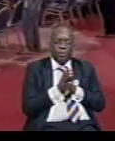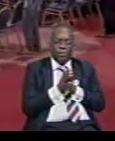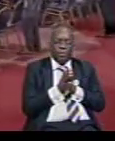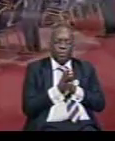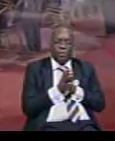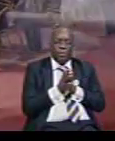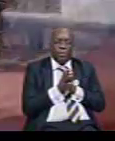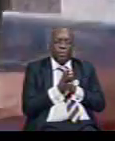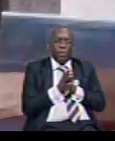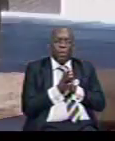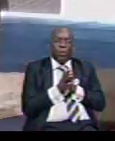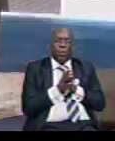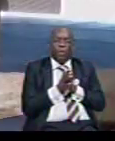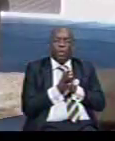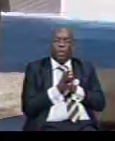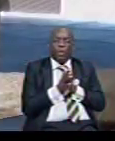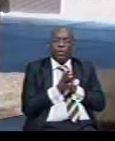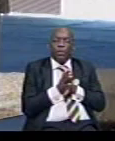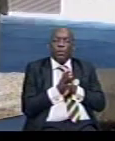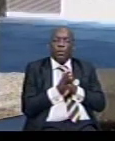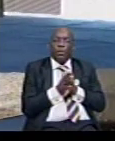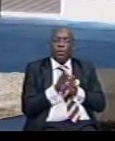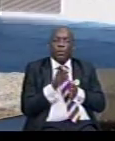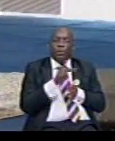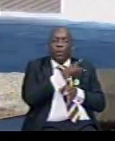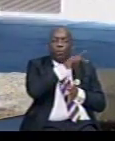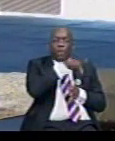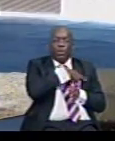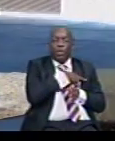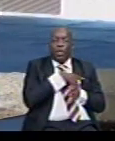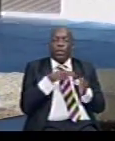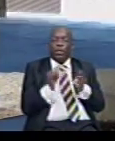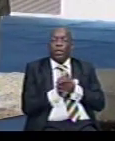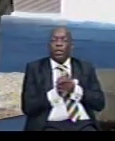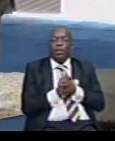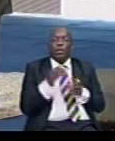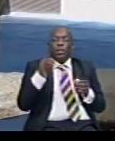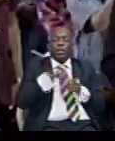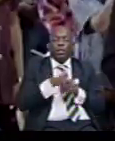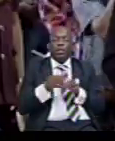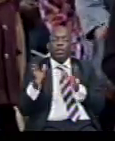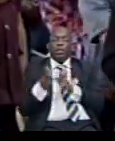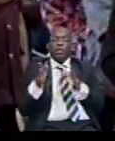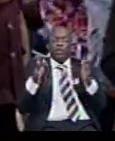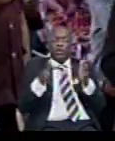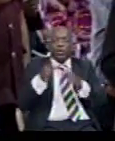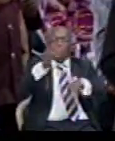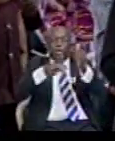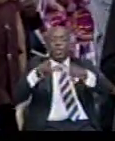Personalize that. In Jesus' name I pray.